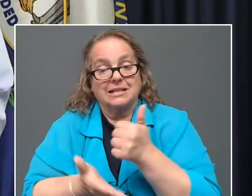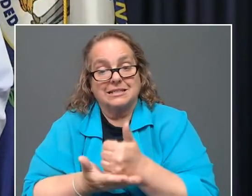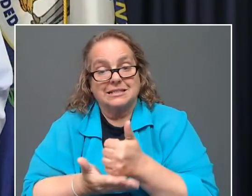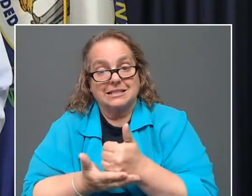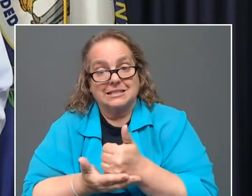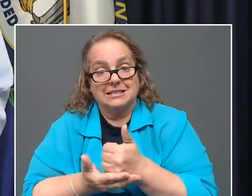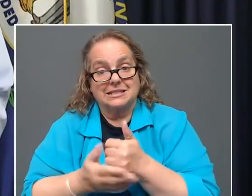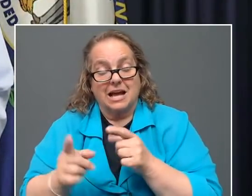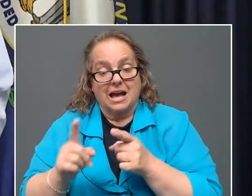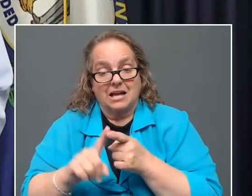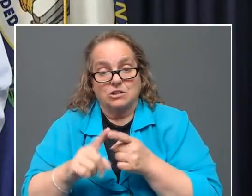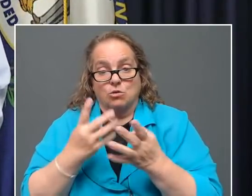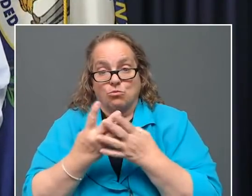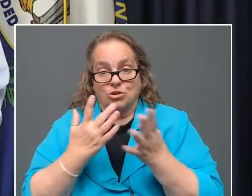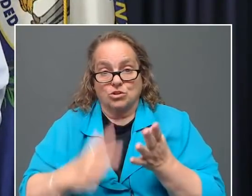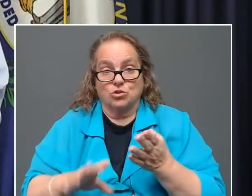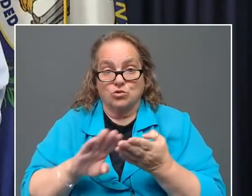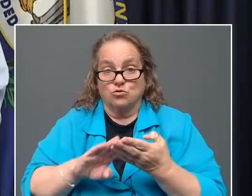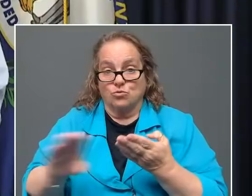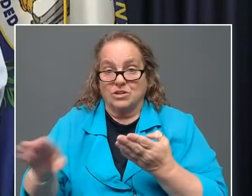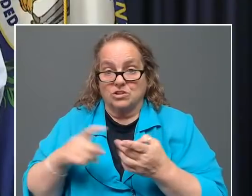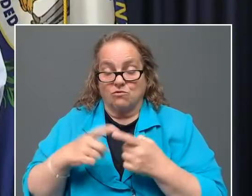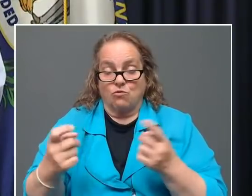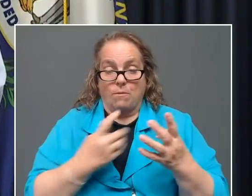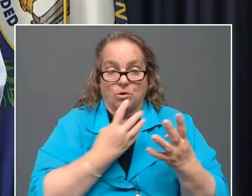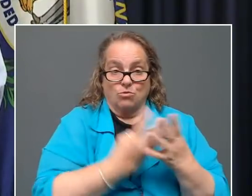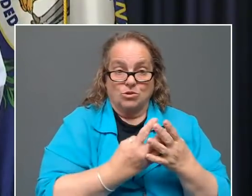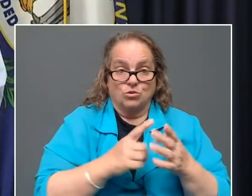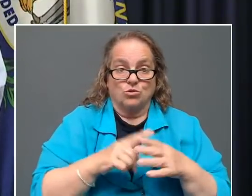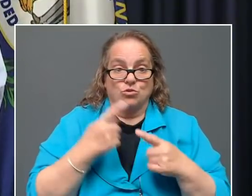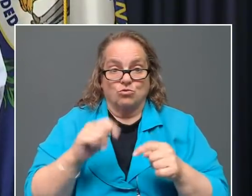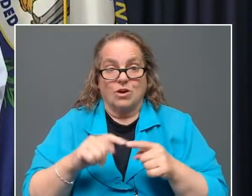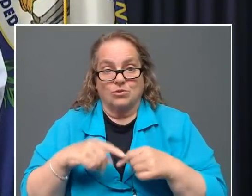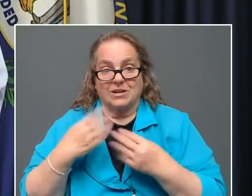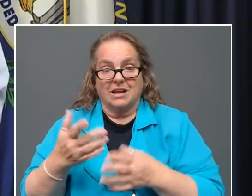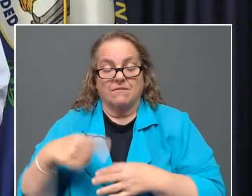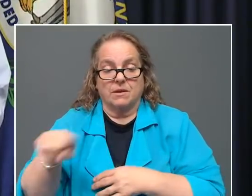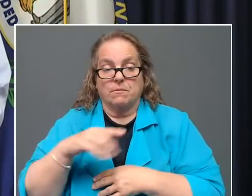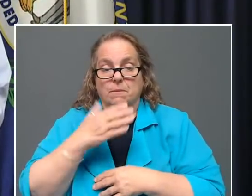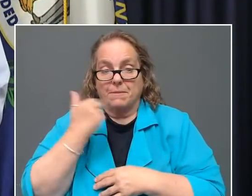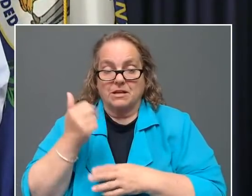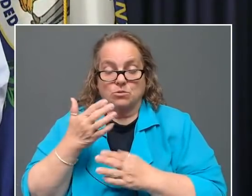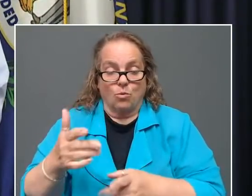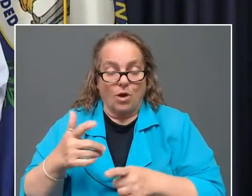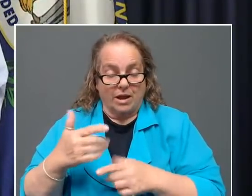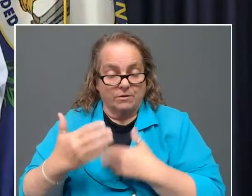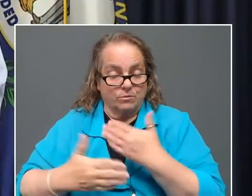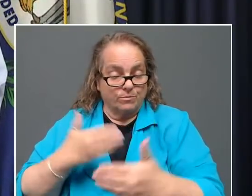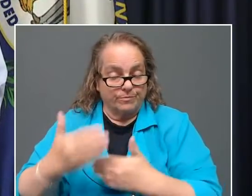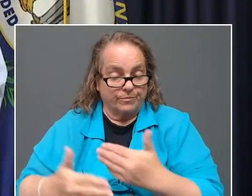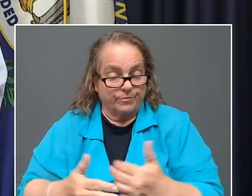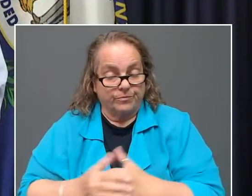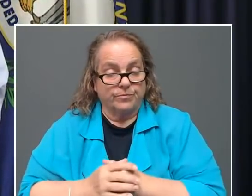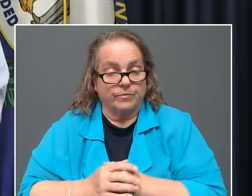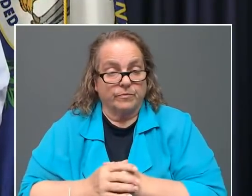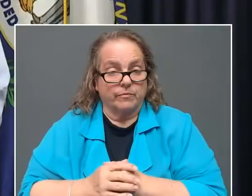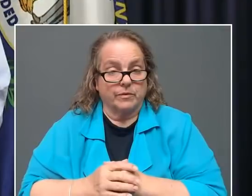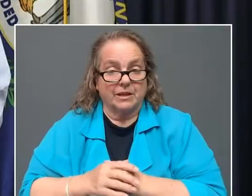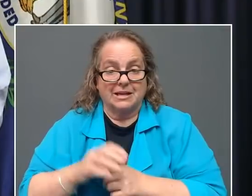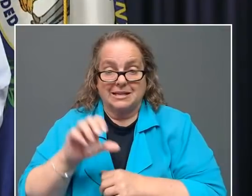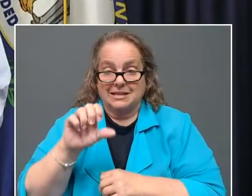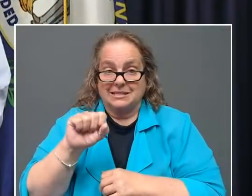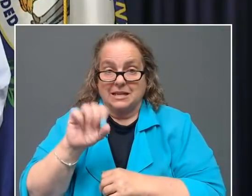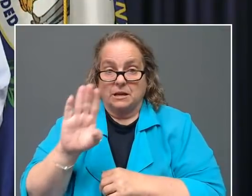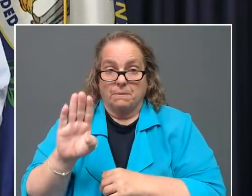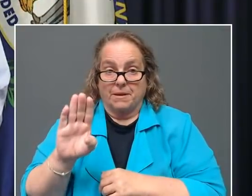prisoners are released from correctional institutions to try to give them the best shot moving forward. Senate bill, and by the way, it